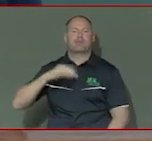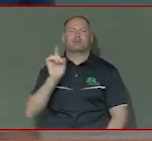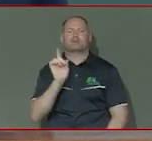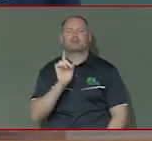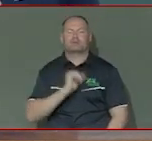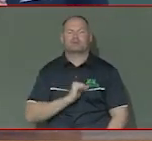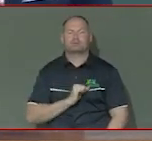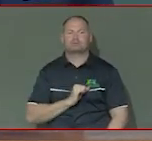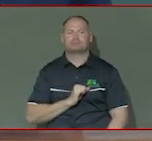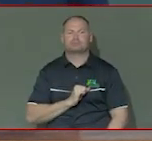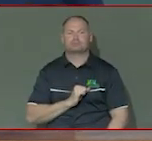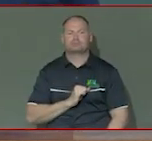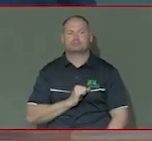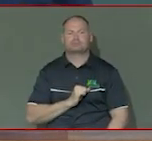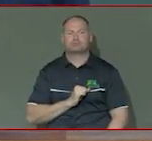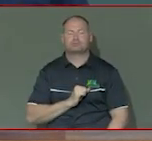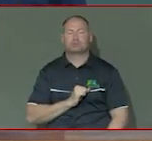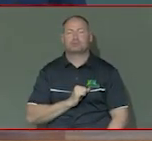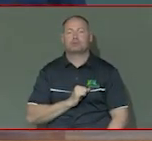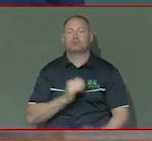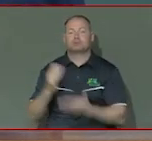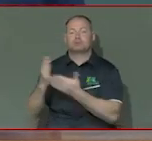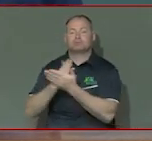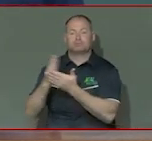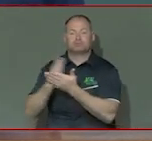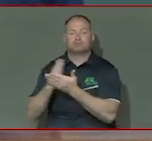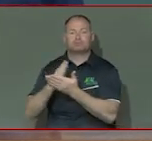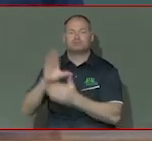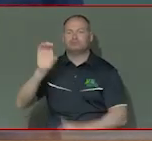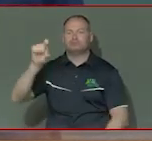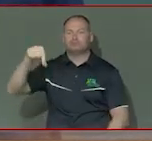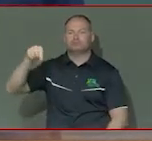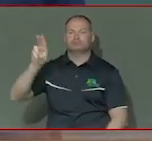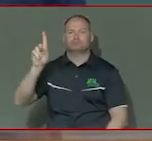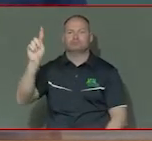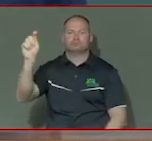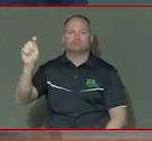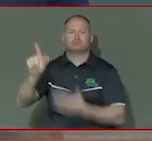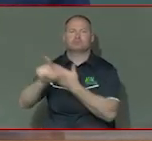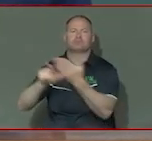Capital employed is your shareholders' equity plus your loan.